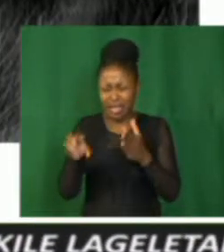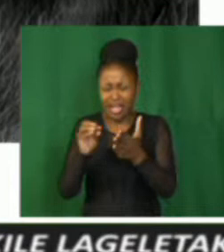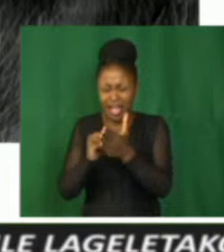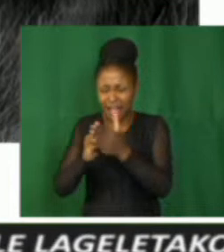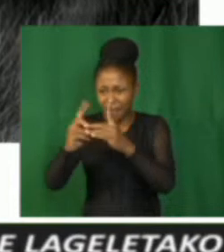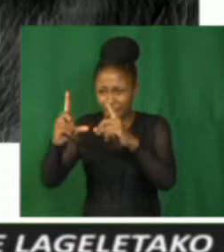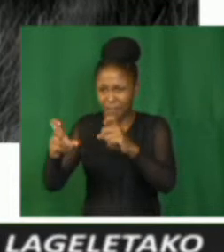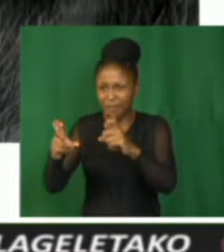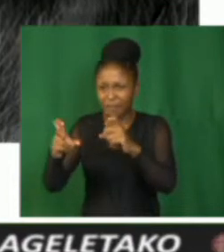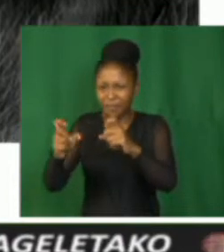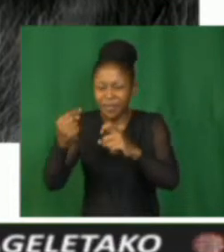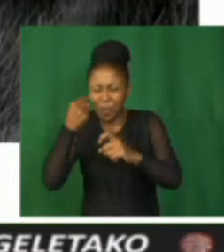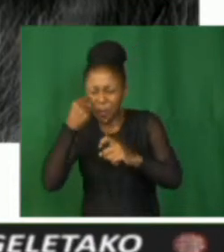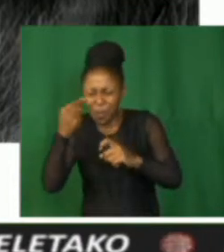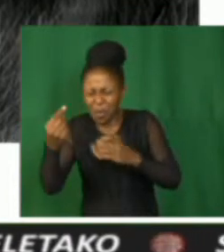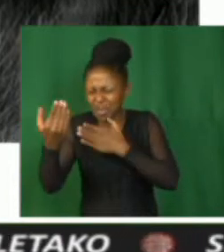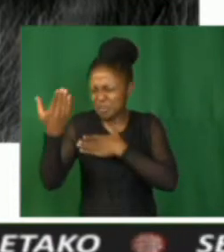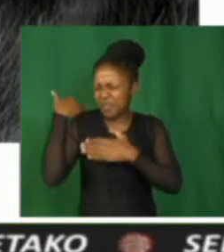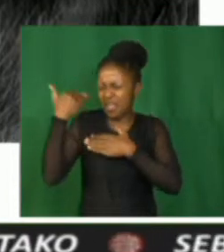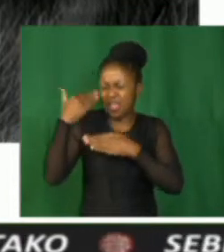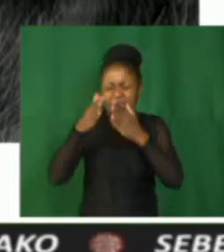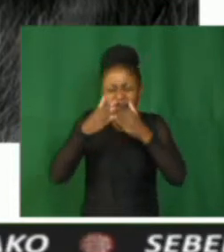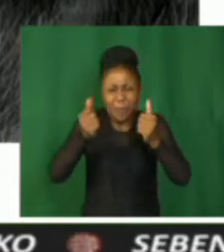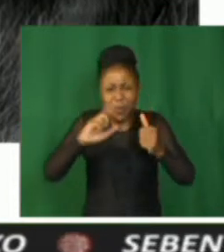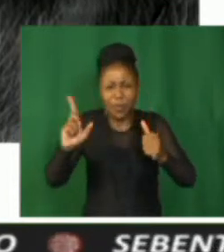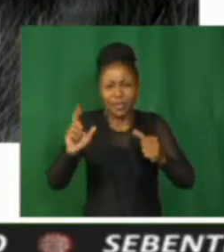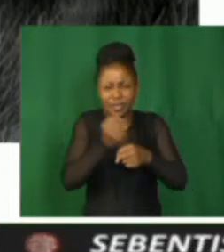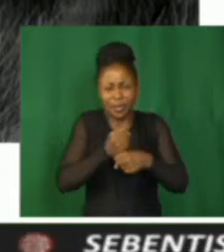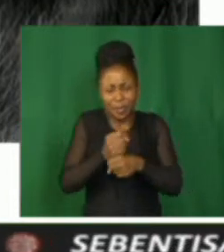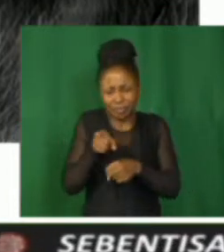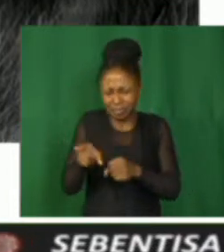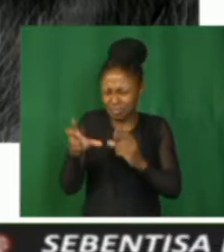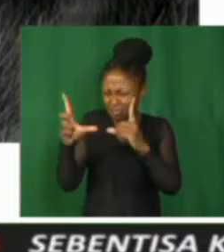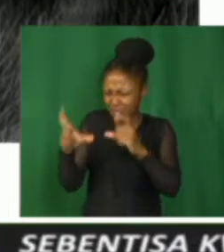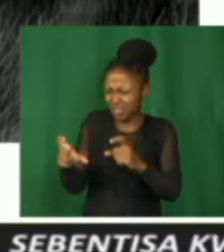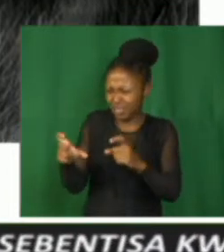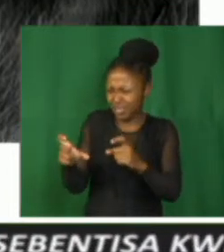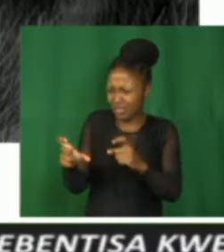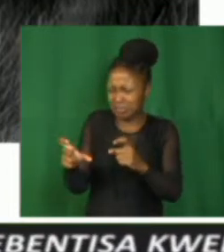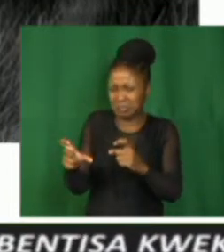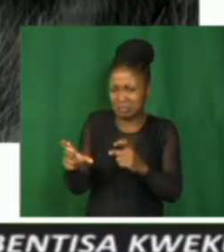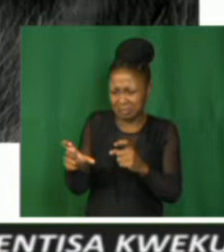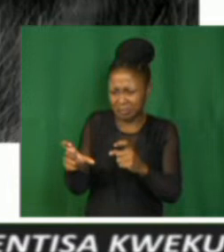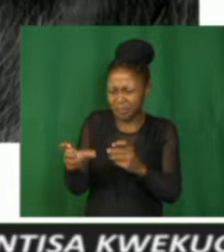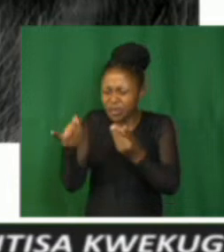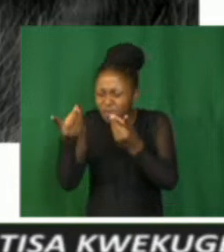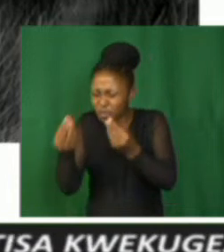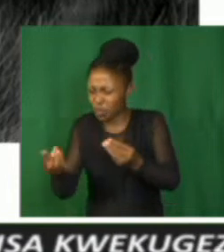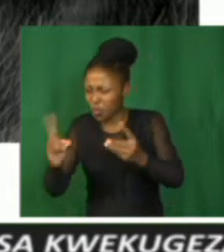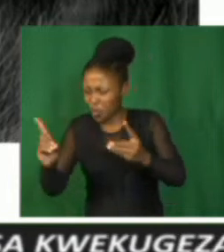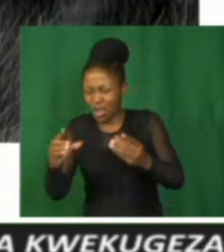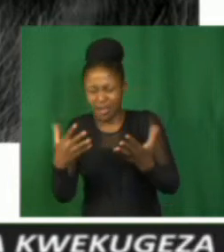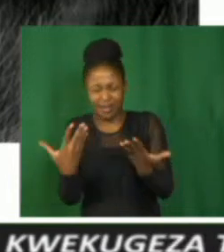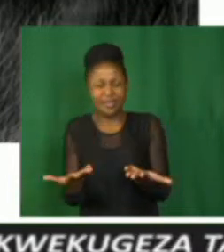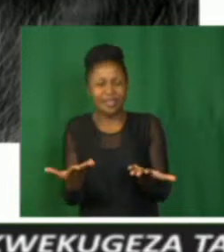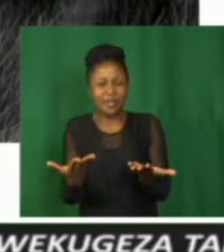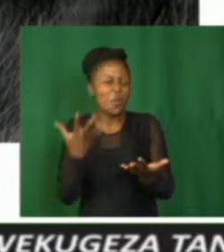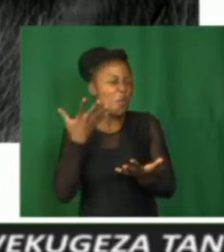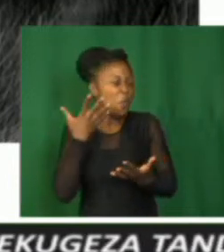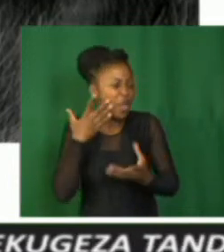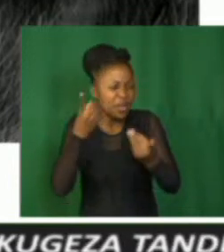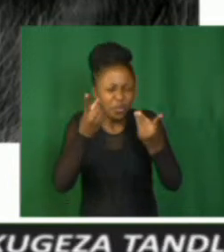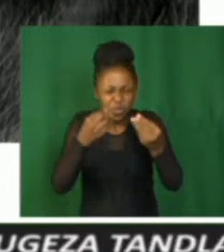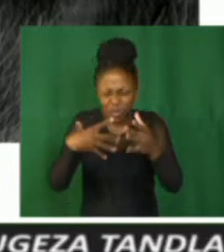before? Do you know what this picture does? When does it do all the things